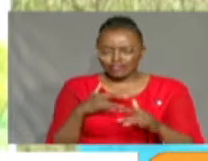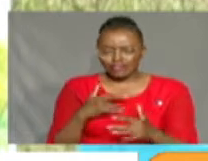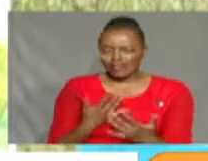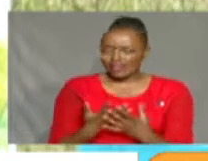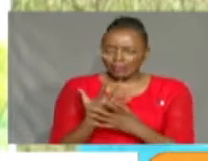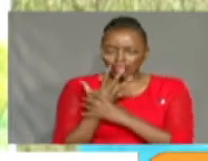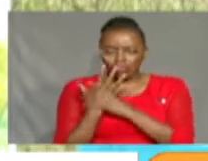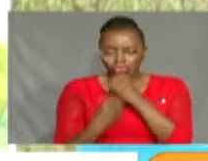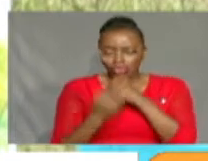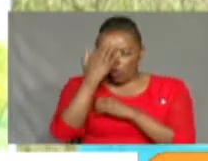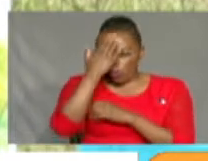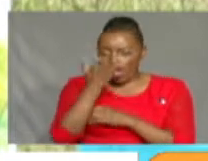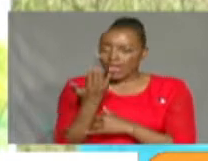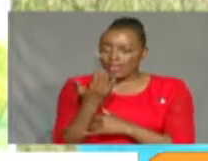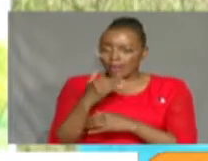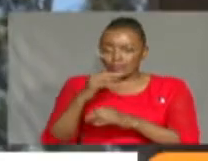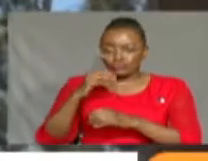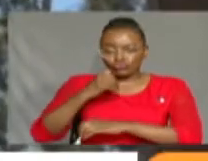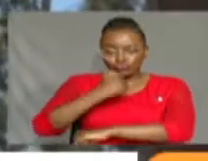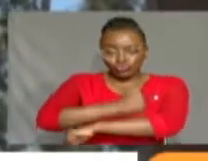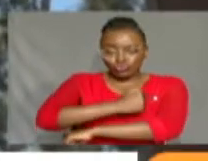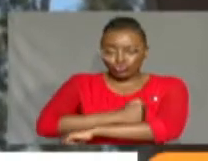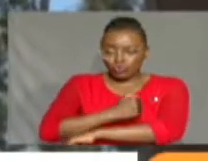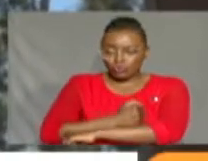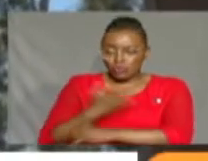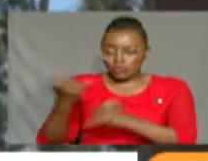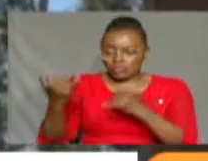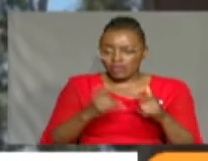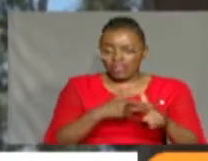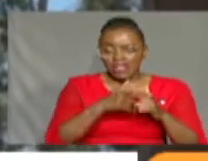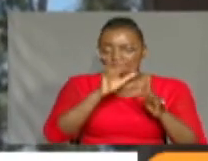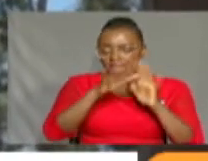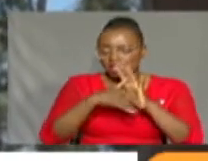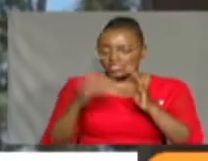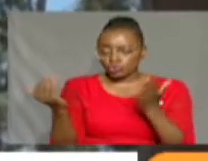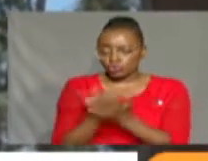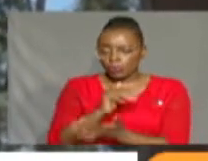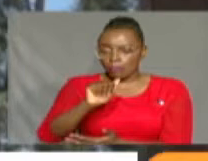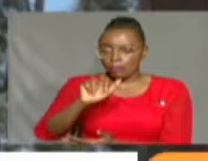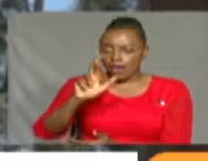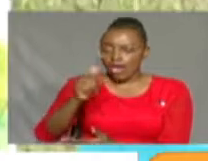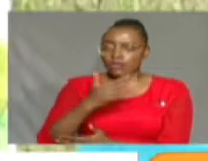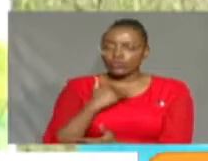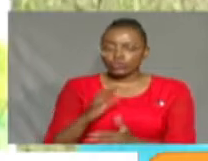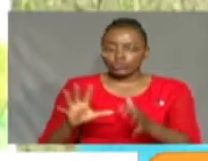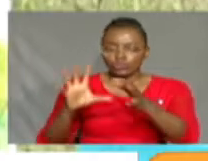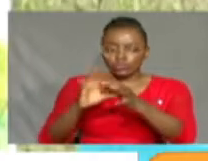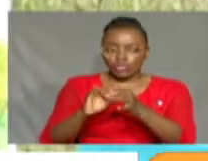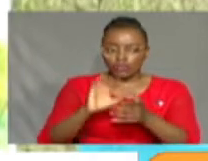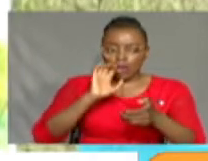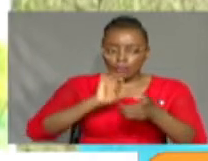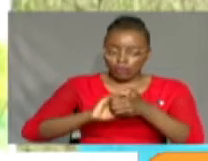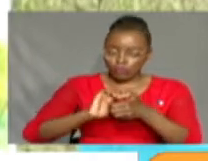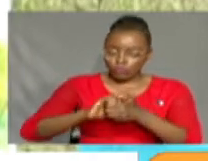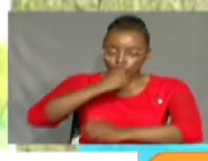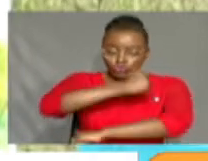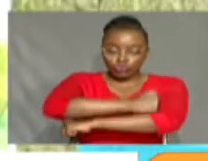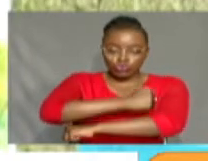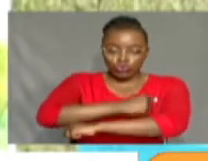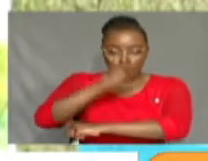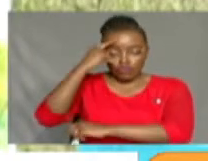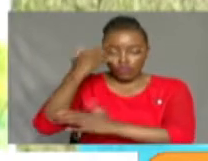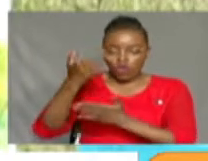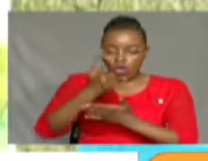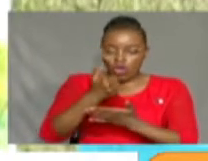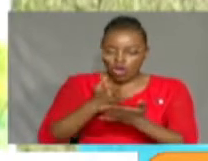yangu sababu hiyo ndio shule niliitwa na nilienda ni baadaye wakatoa art. Kwa nataka ni join Buruburu School of Arts lakini